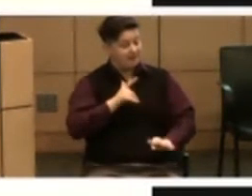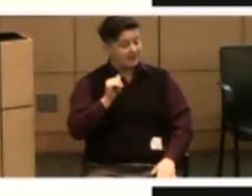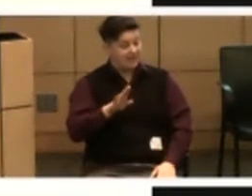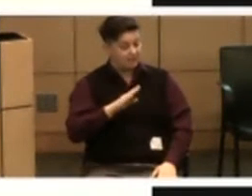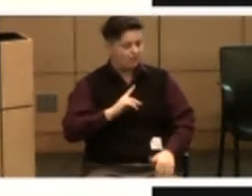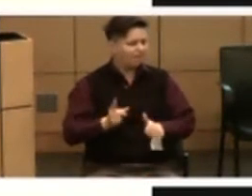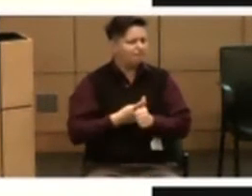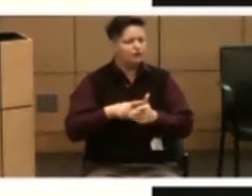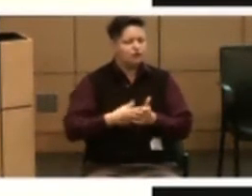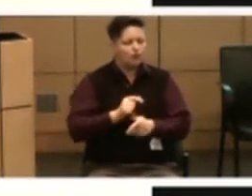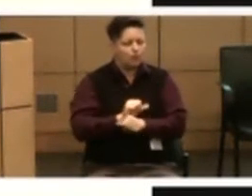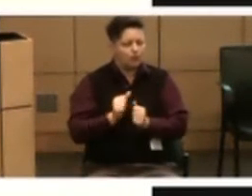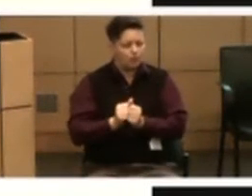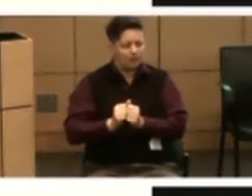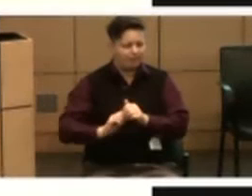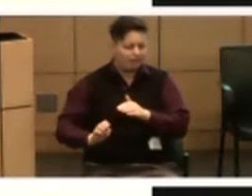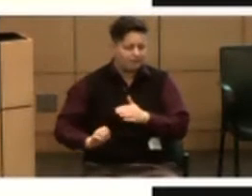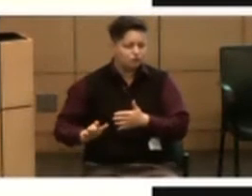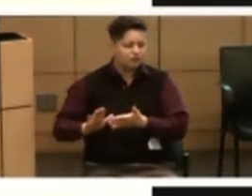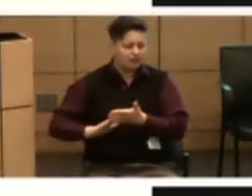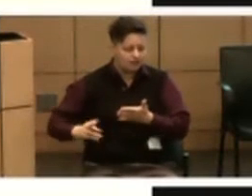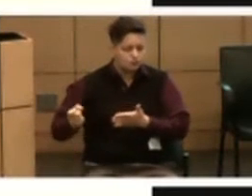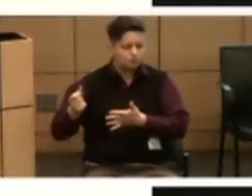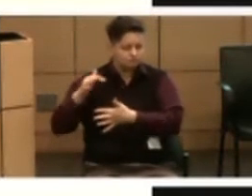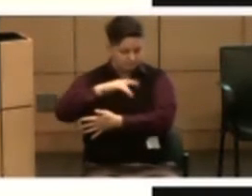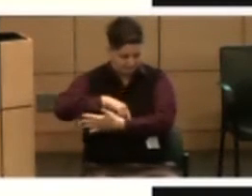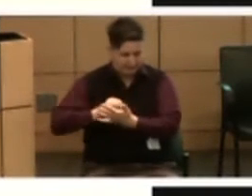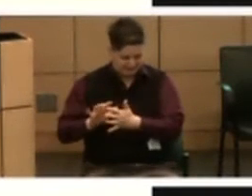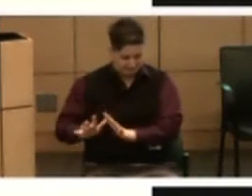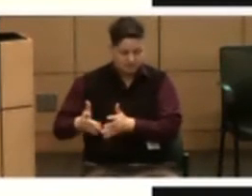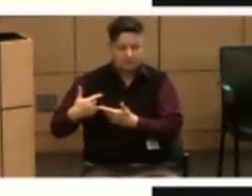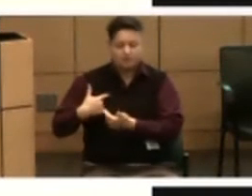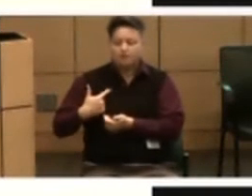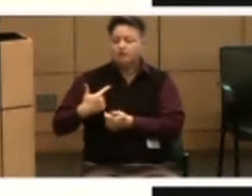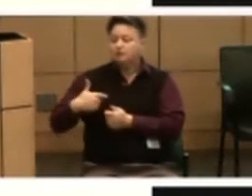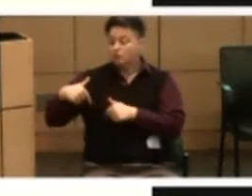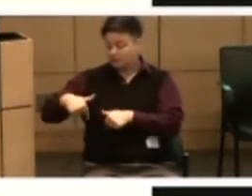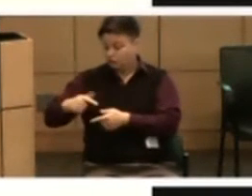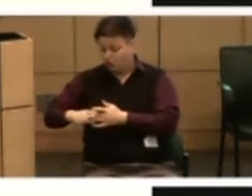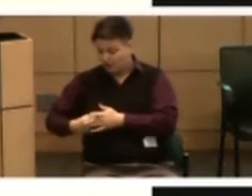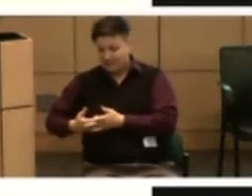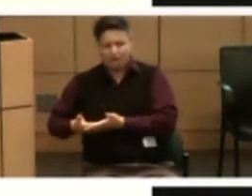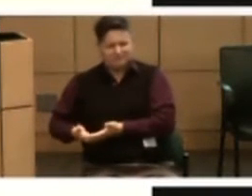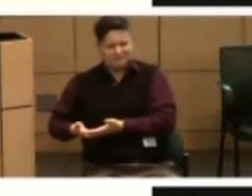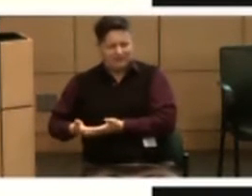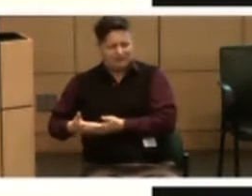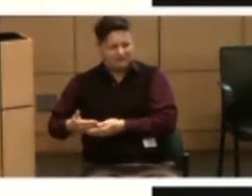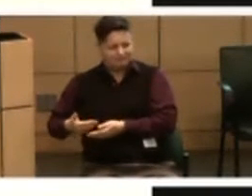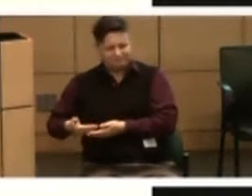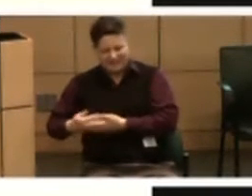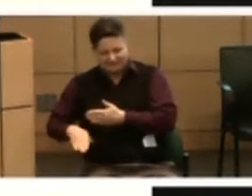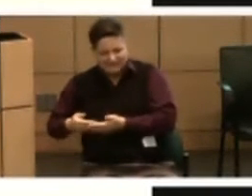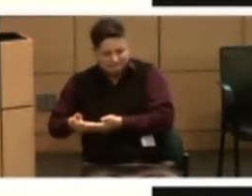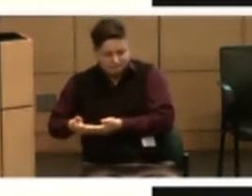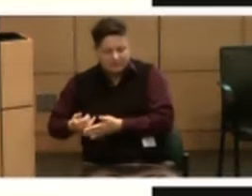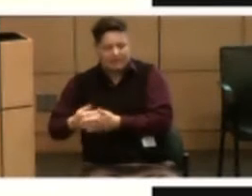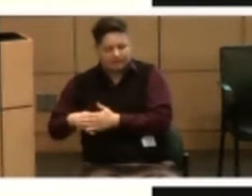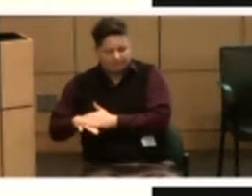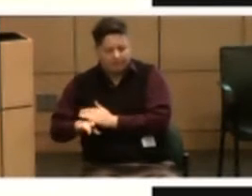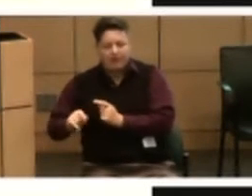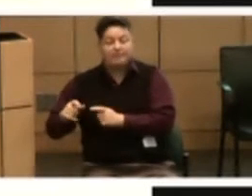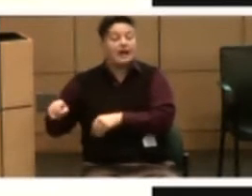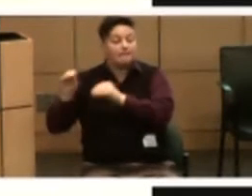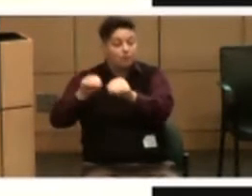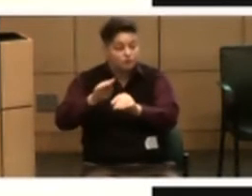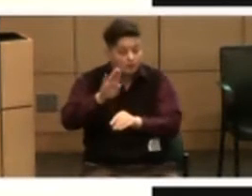so I did my PhD here working with infants, and then I went to Boys Town and I worked with school-aged children. I used to stop at 10 thinking, well, that should capture the